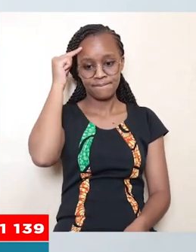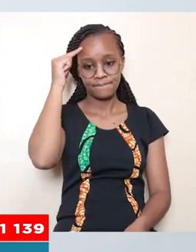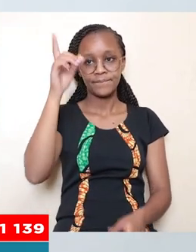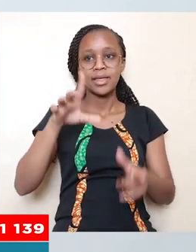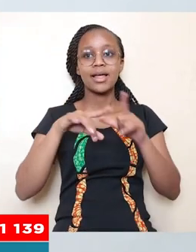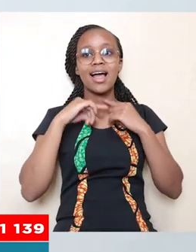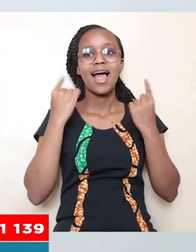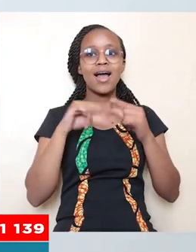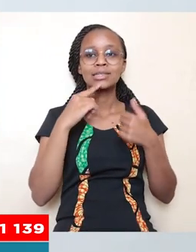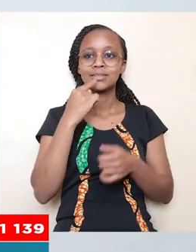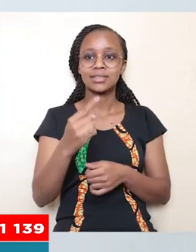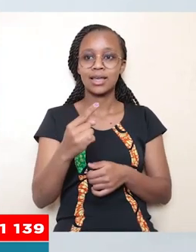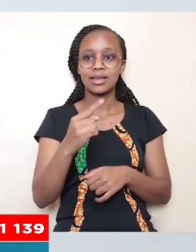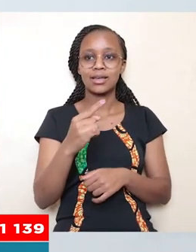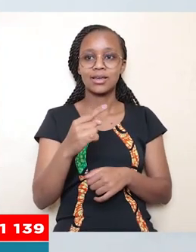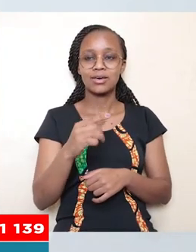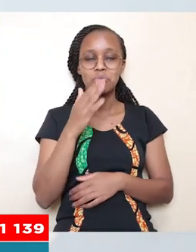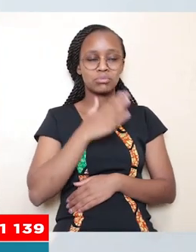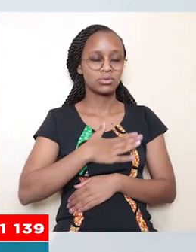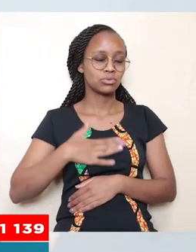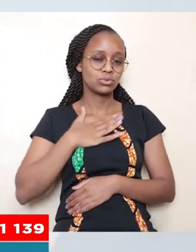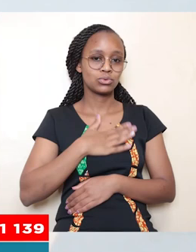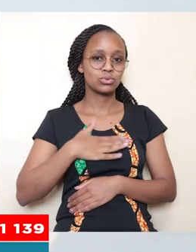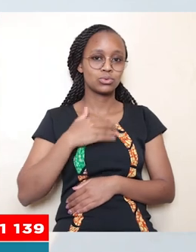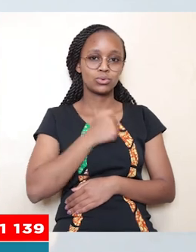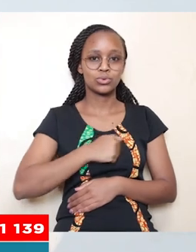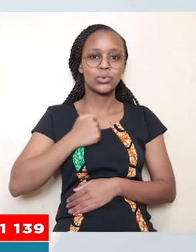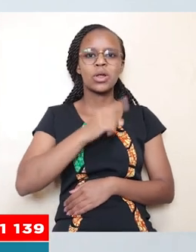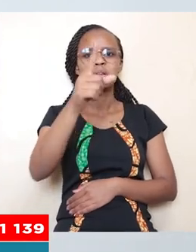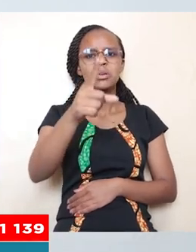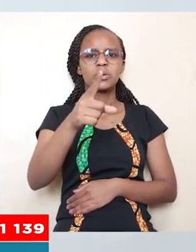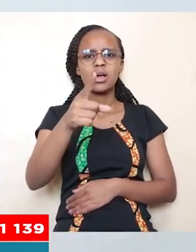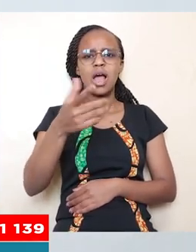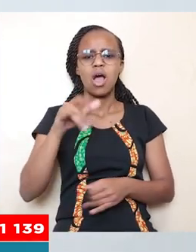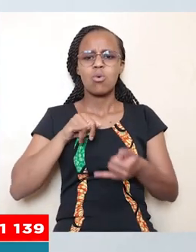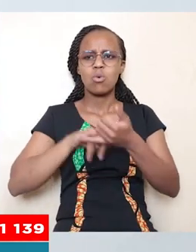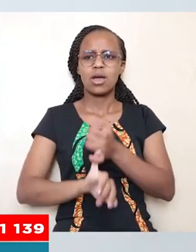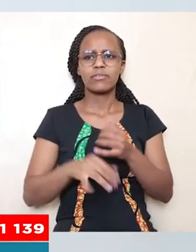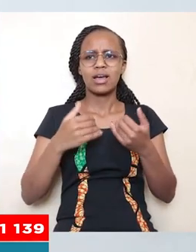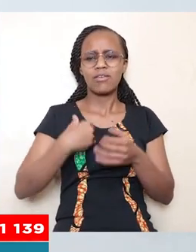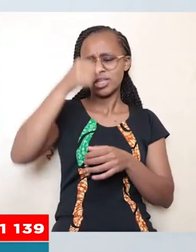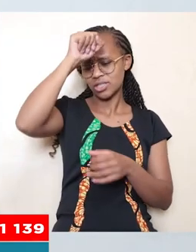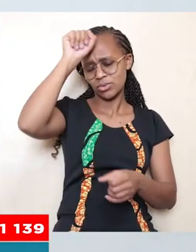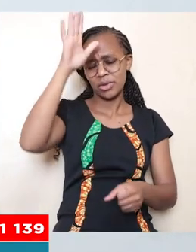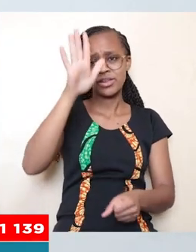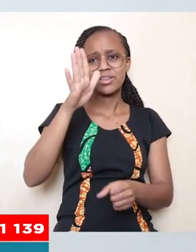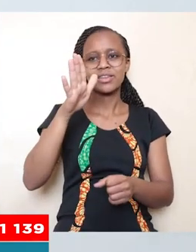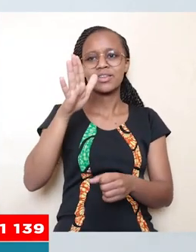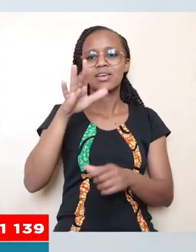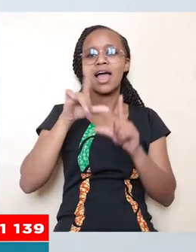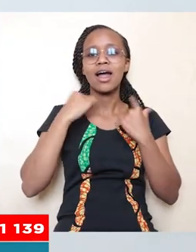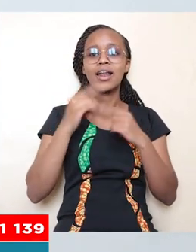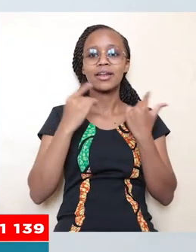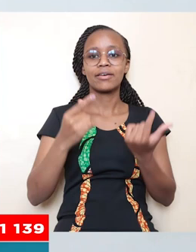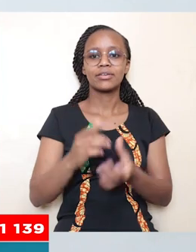pastor said, and woe unto you, kama bibi yako, ako na kanisa ya pastor mtiaji na mjiga.